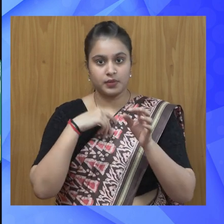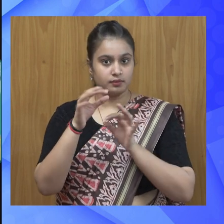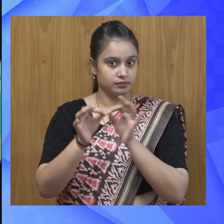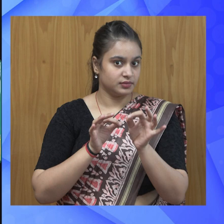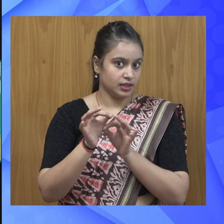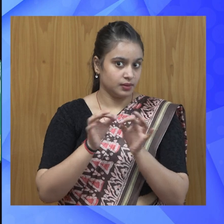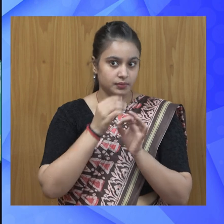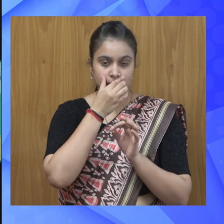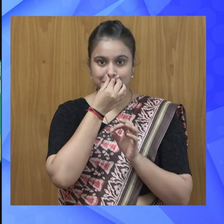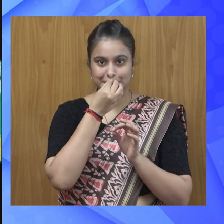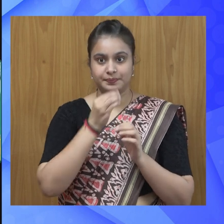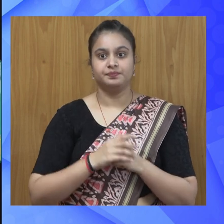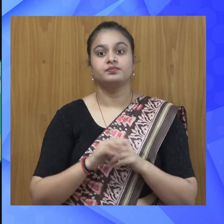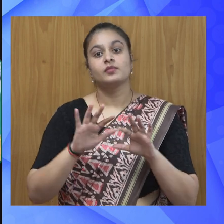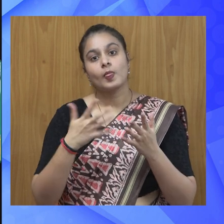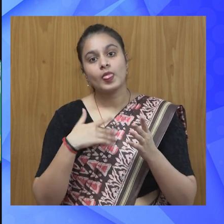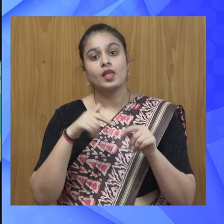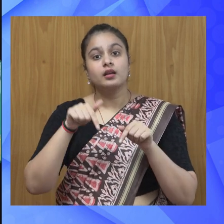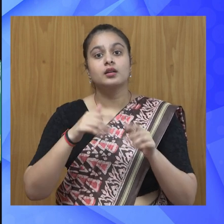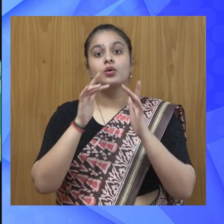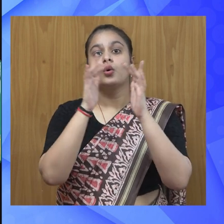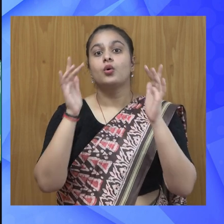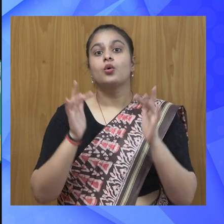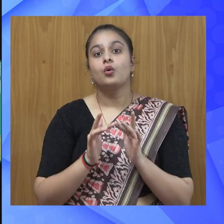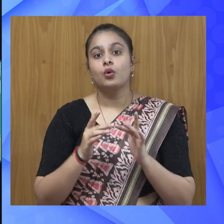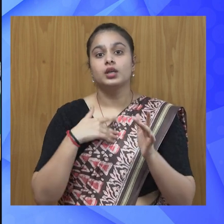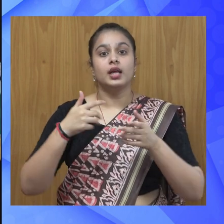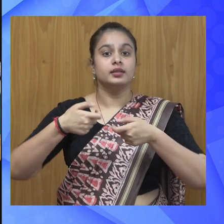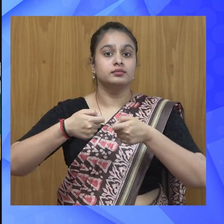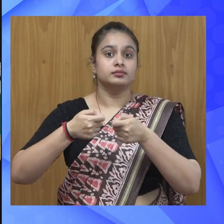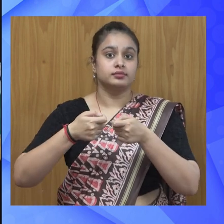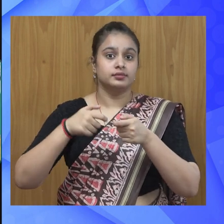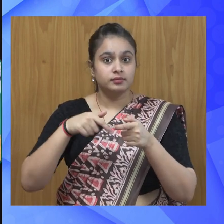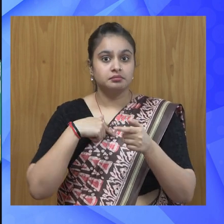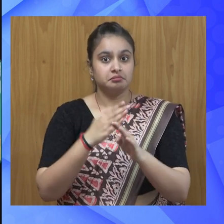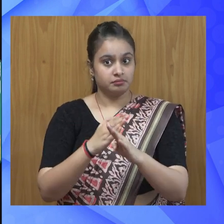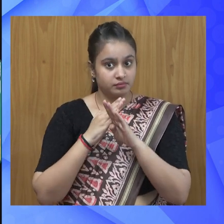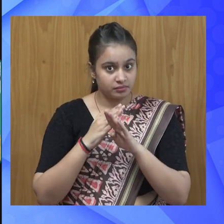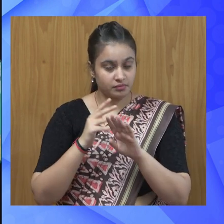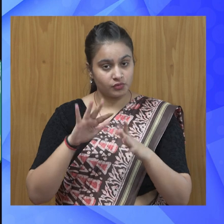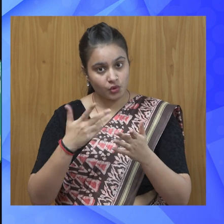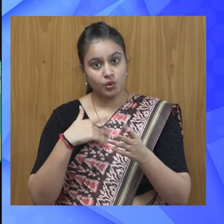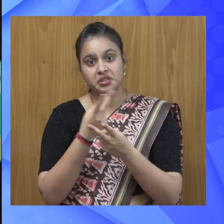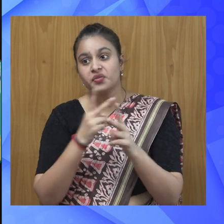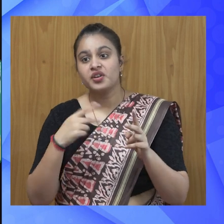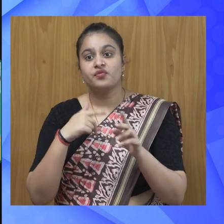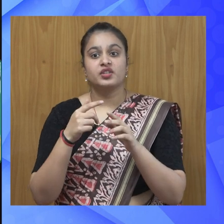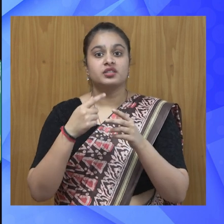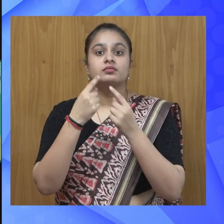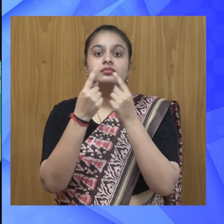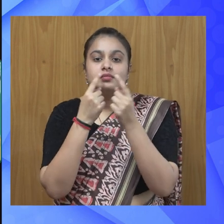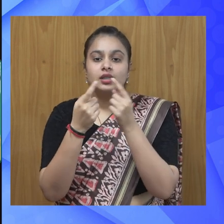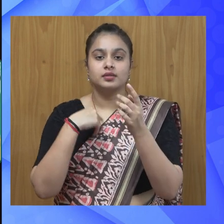extortion, the fake gaming apps, or how online gaming affects us, the various chatting platforms or the